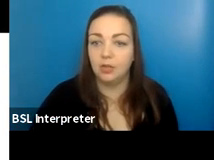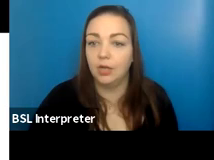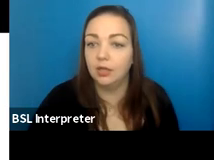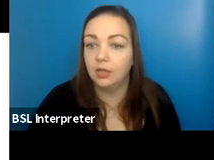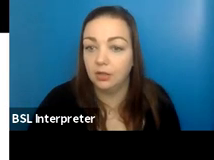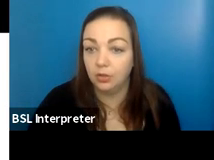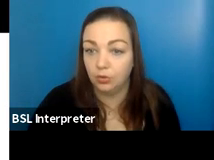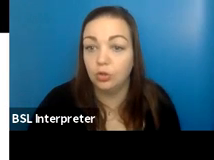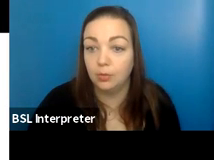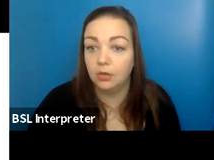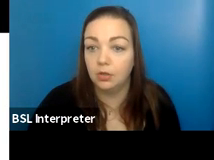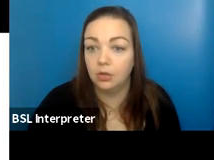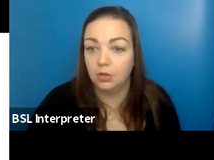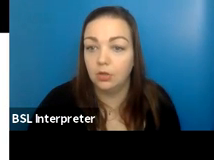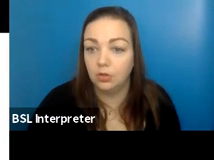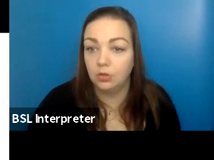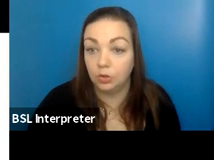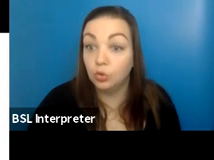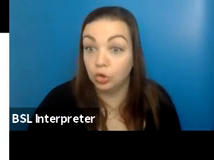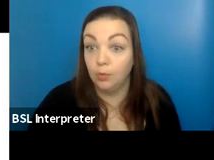the other one.